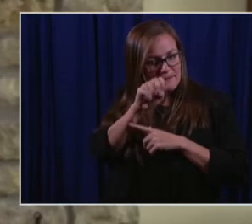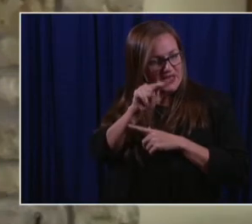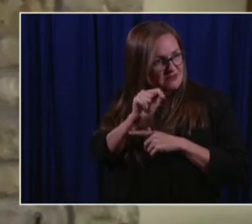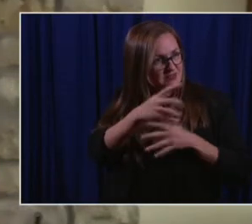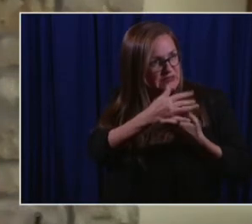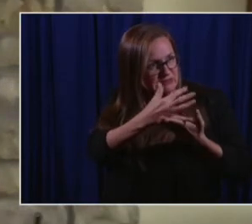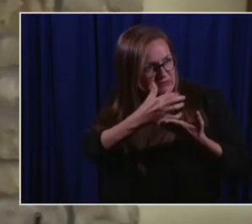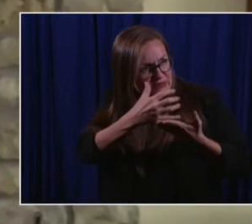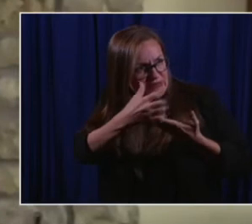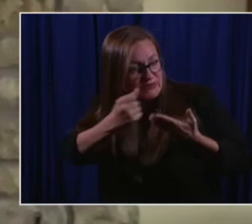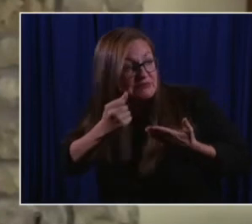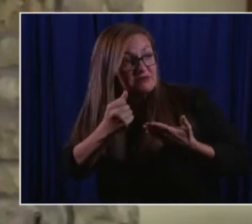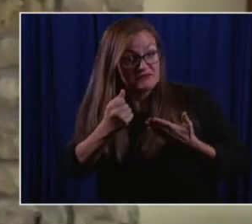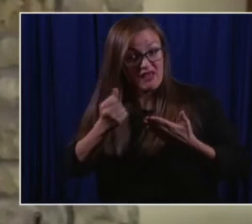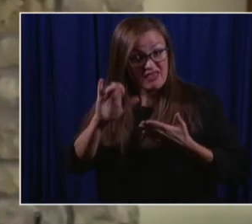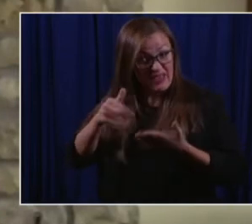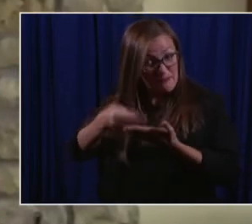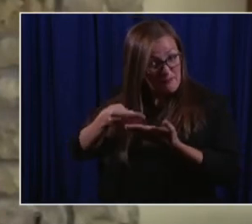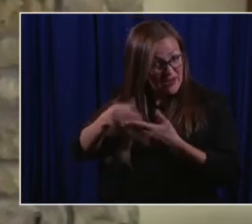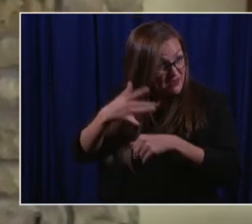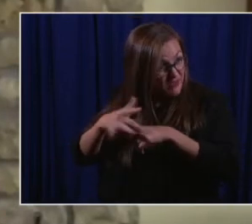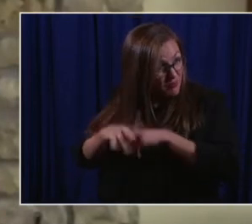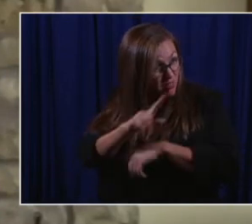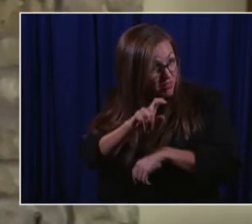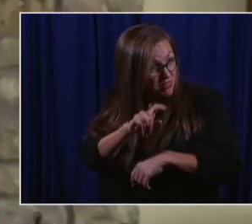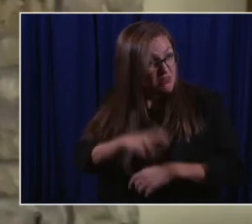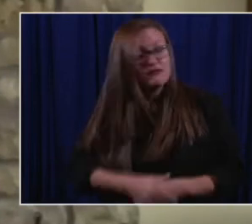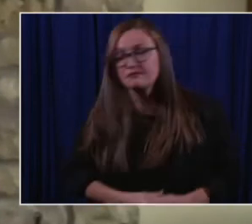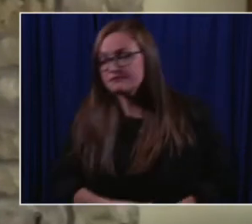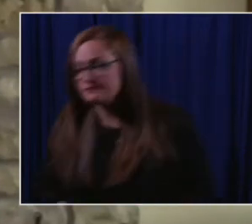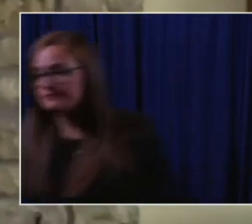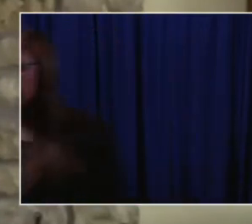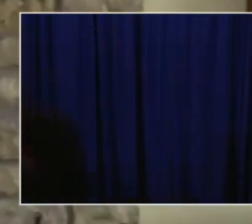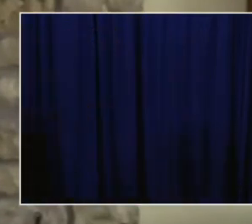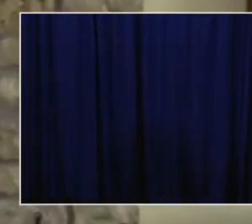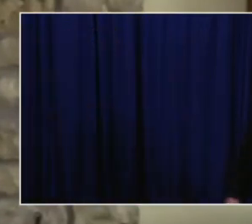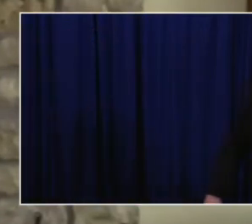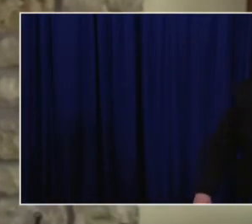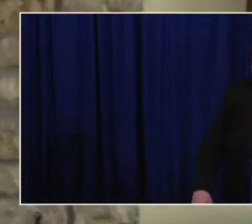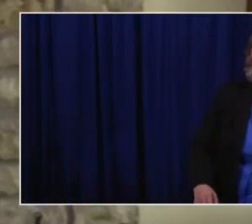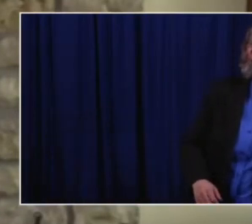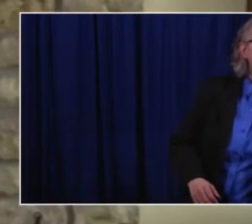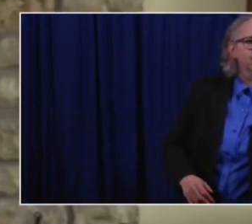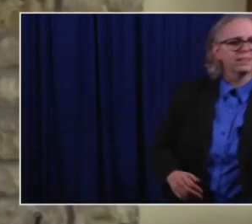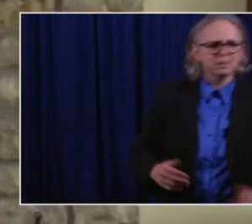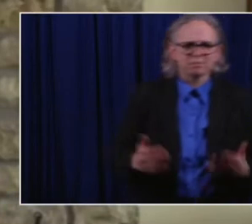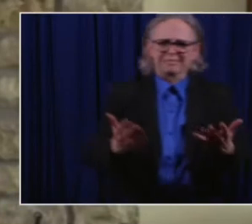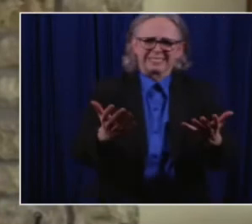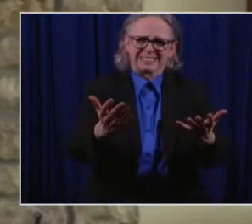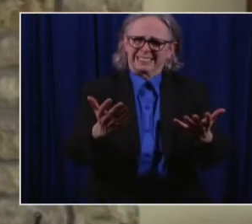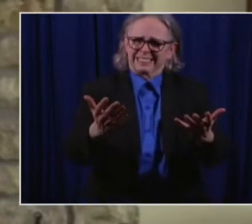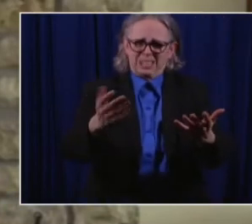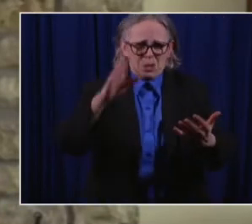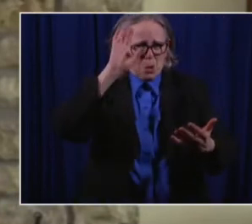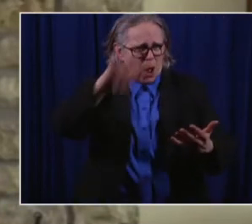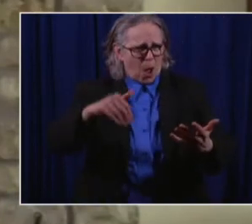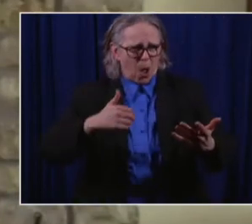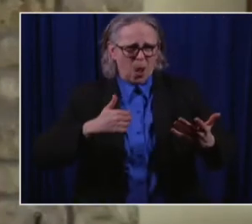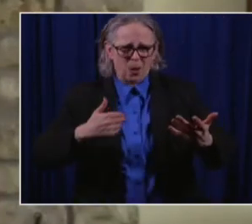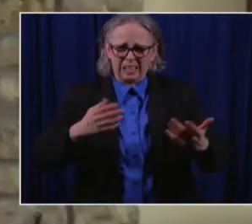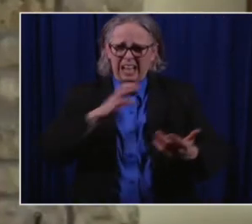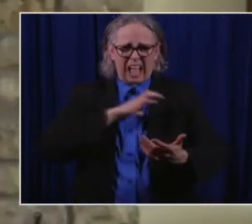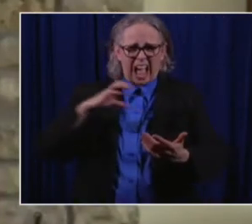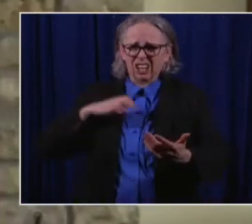we desperately need a bill out of Congress, and I'll take this opportunity to appeal to